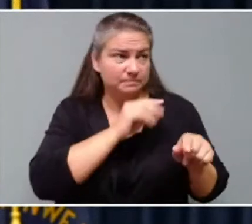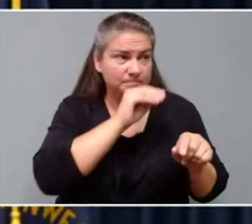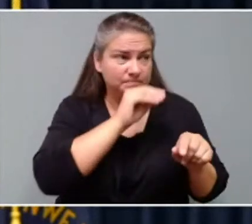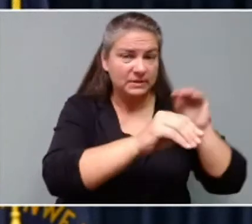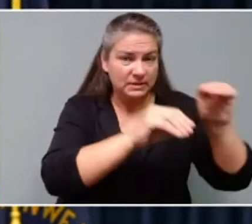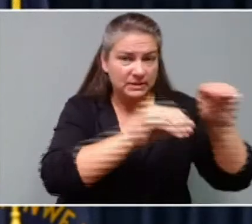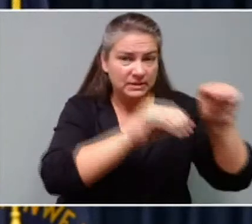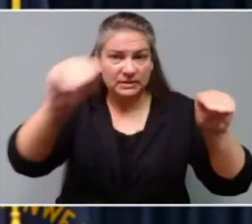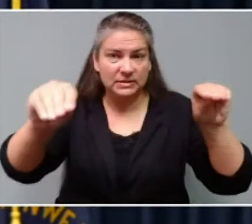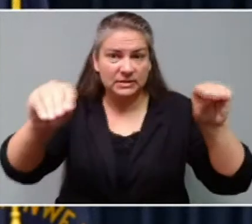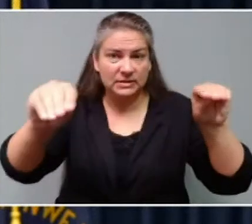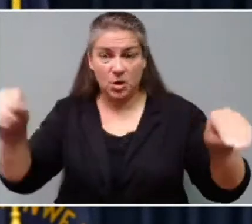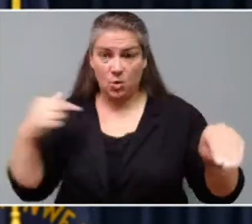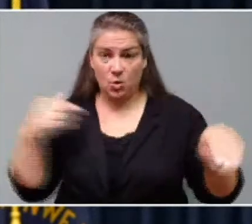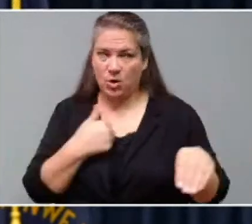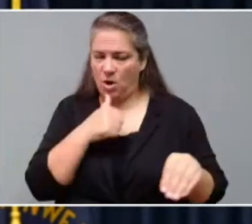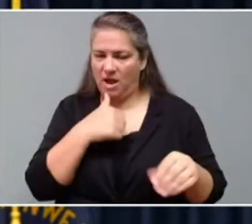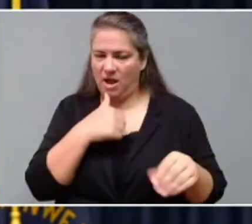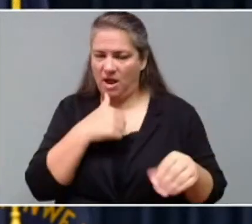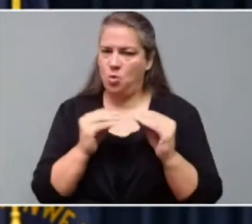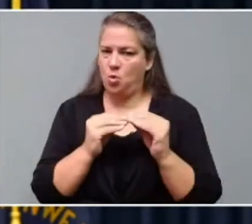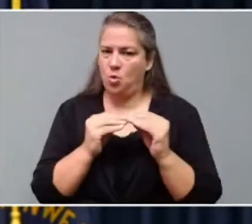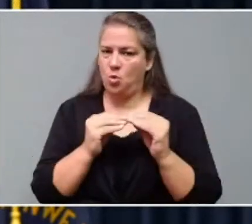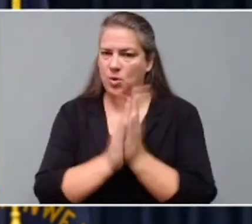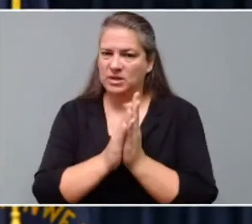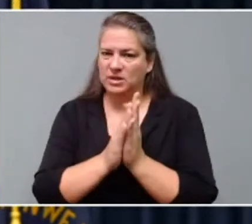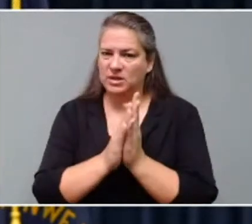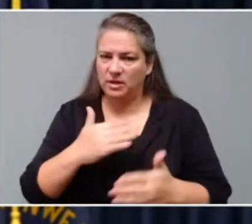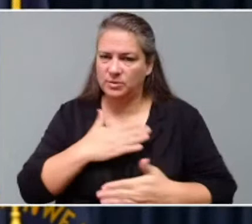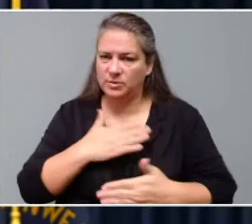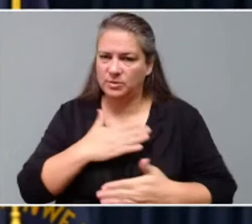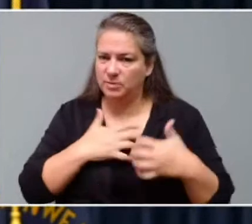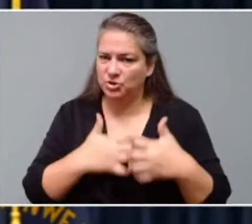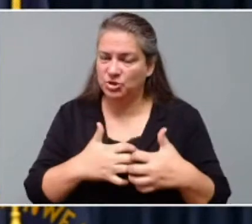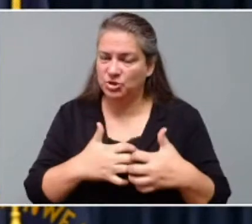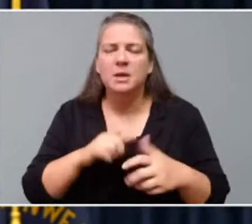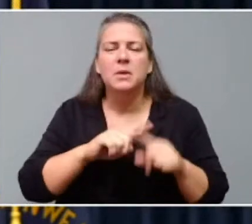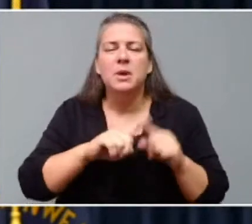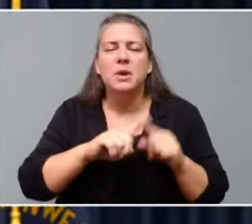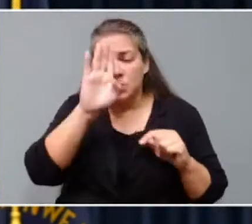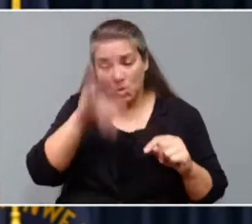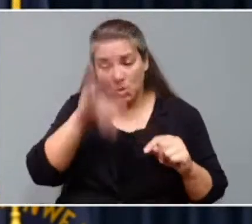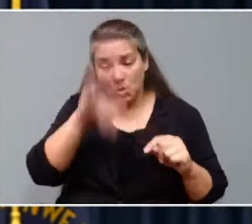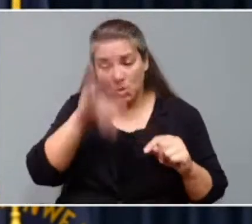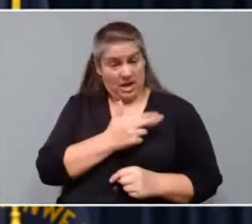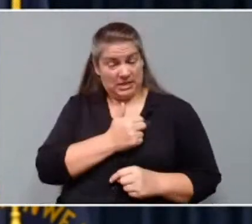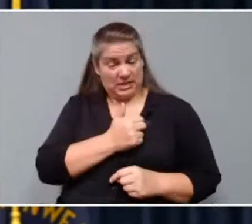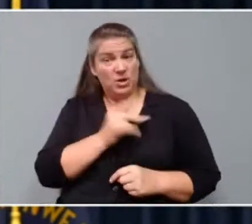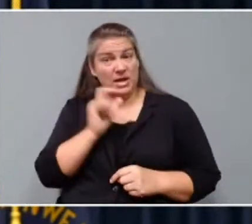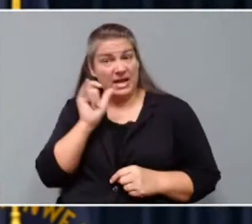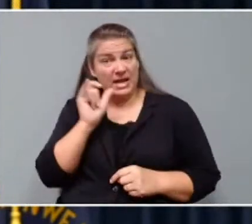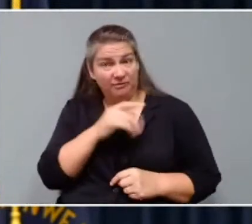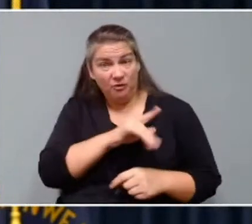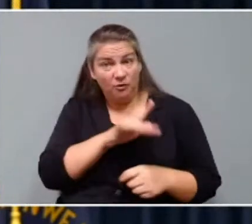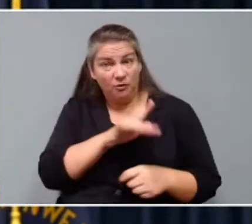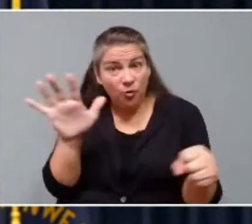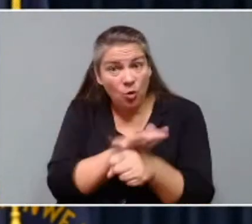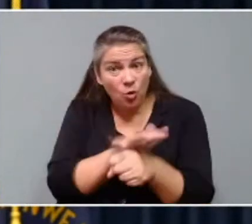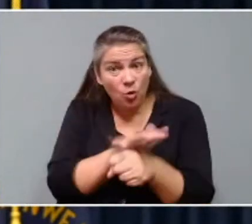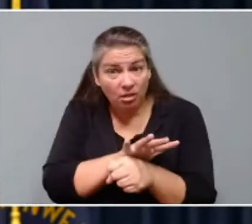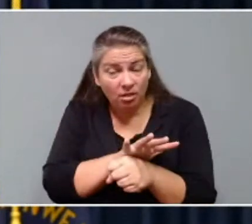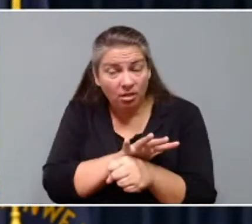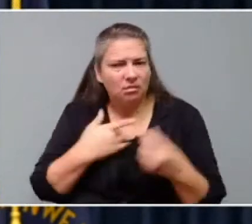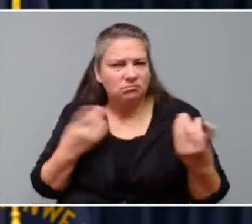requests. Remember, we're doing, depending on how hard a hospital has been hit, a number of different things to try to help them